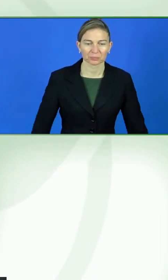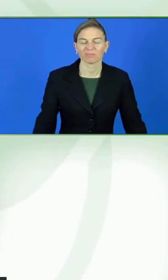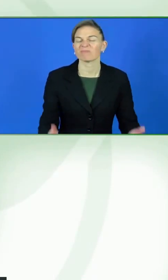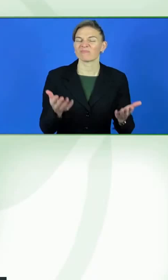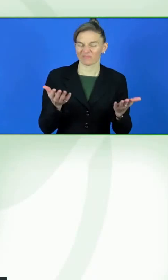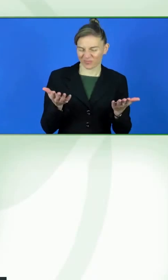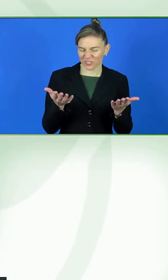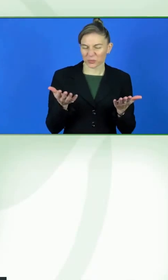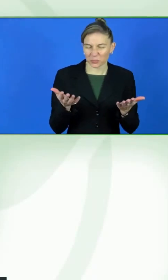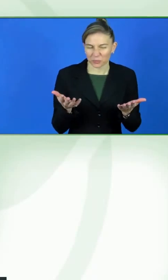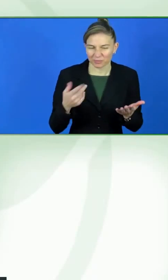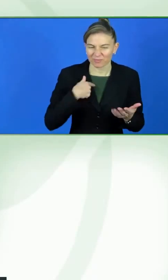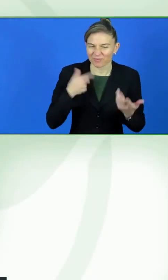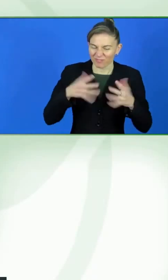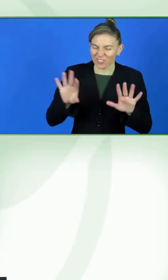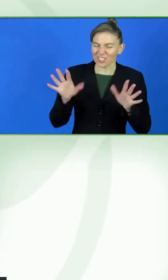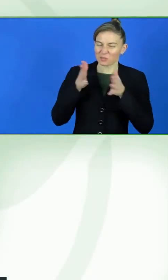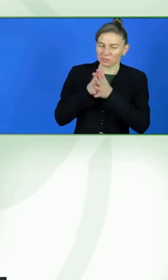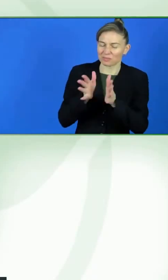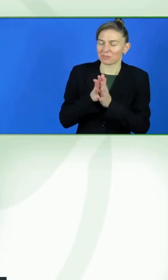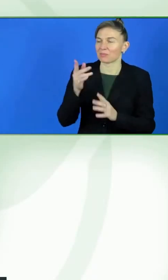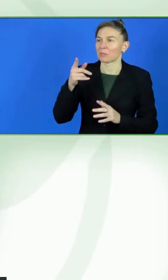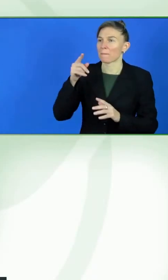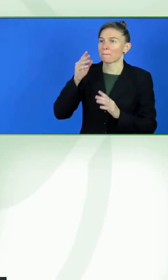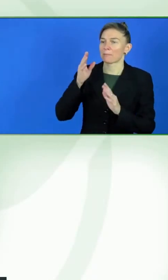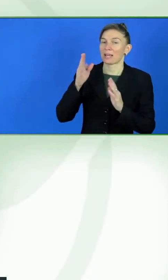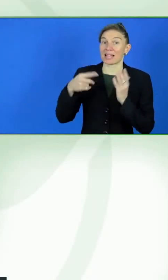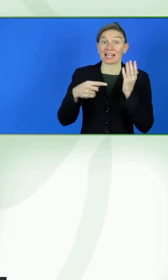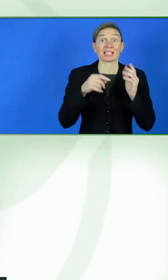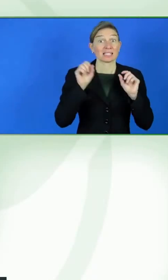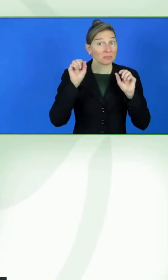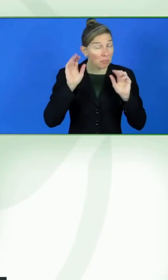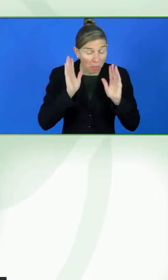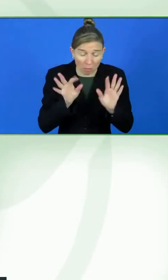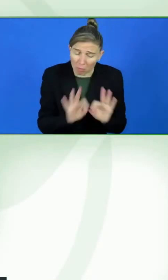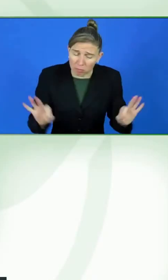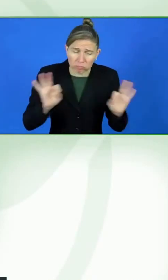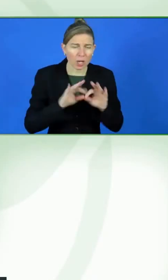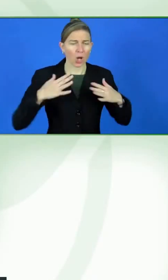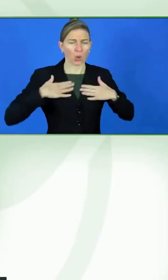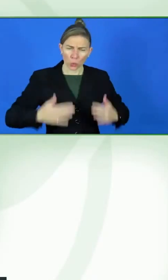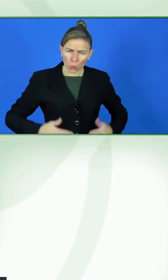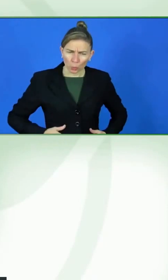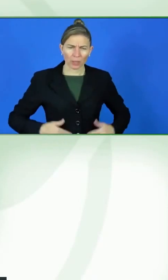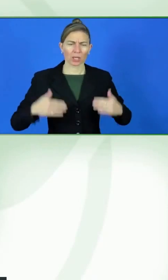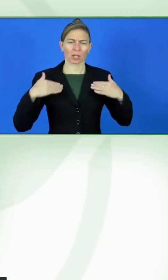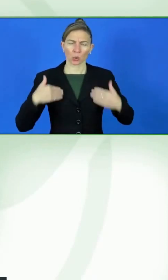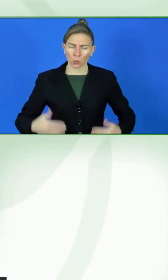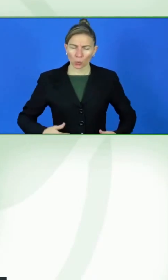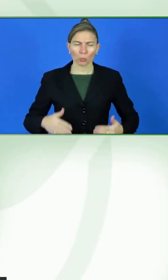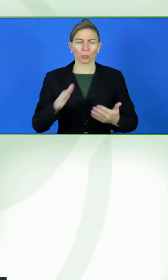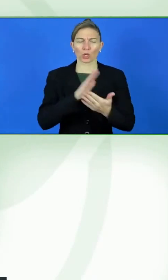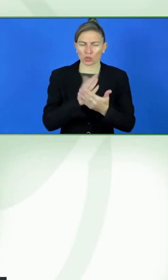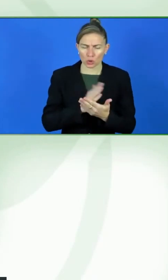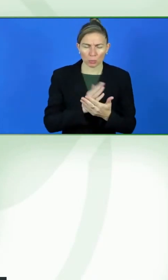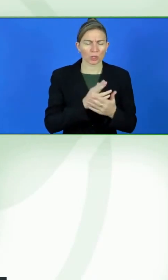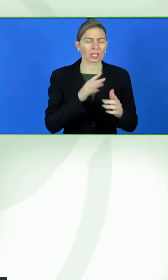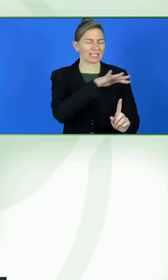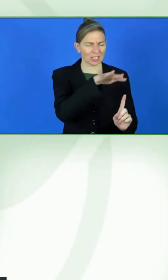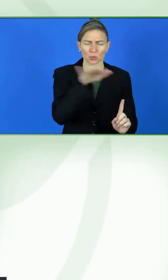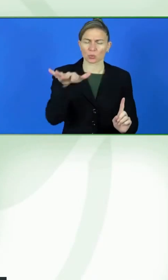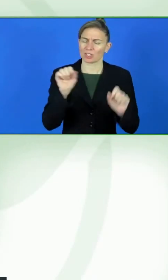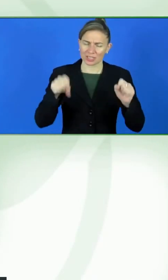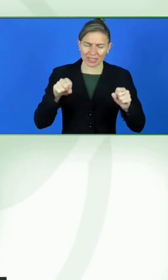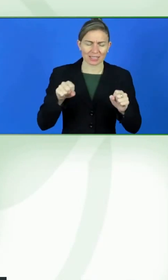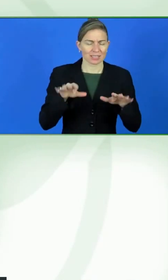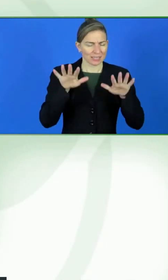still important that we have humans, human interpreters in certain situations. But as